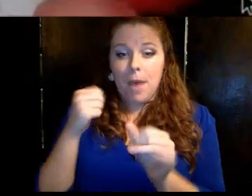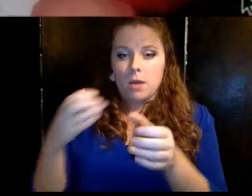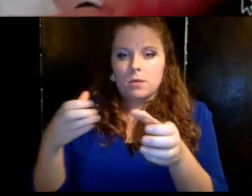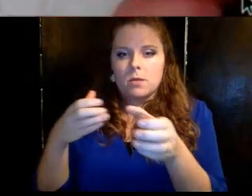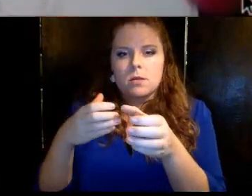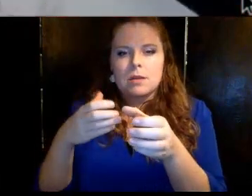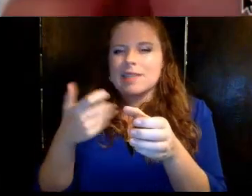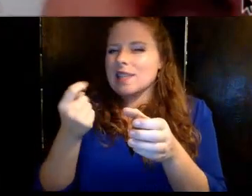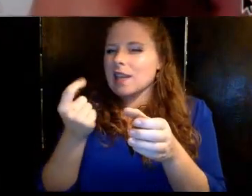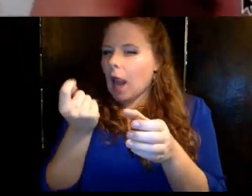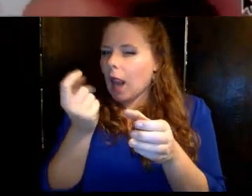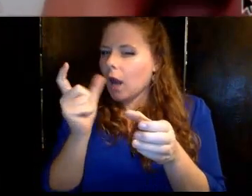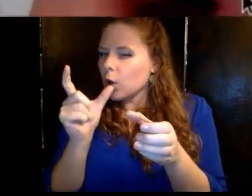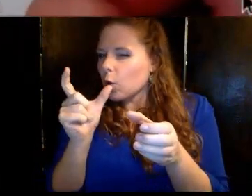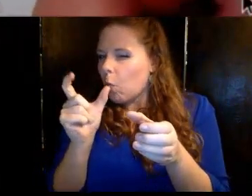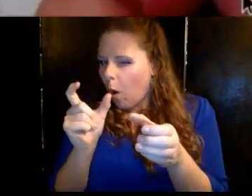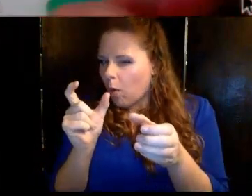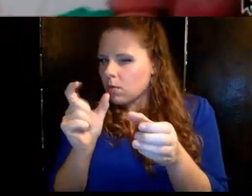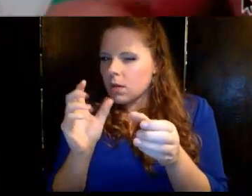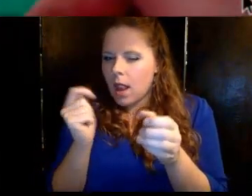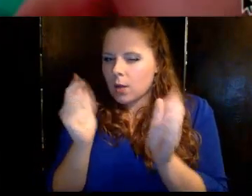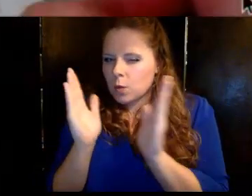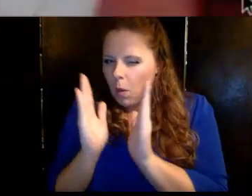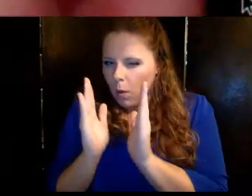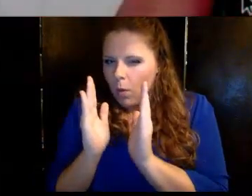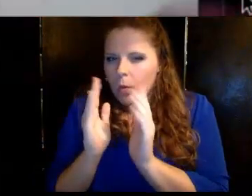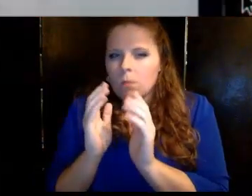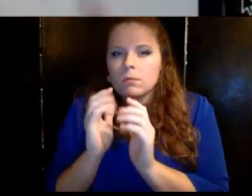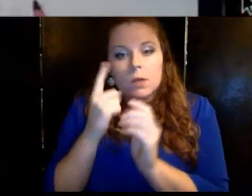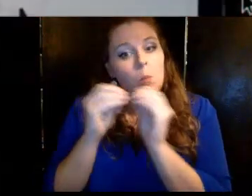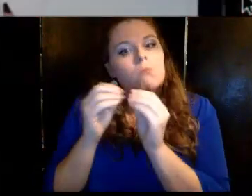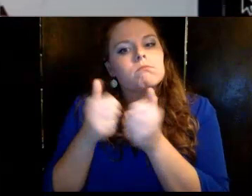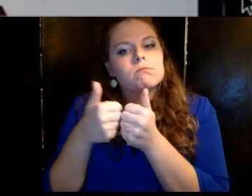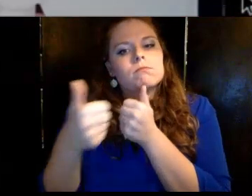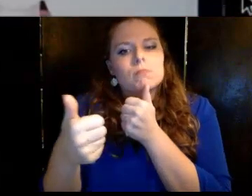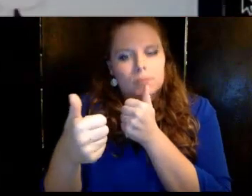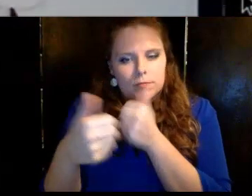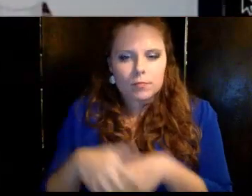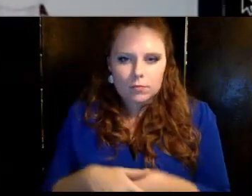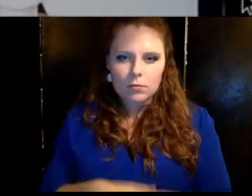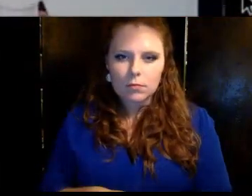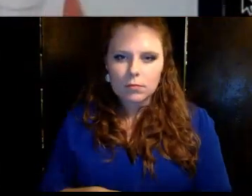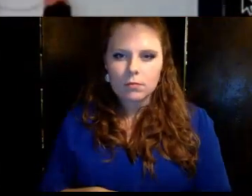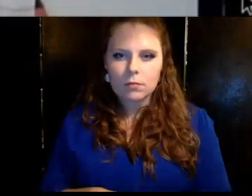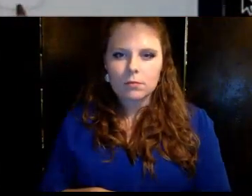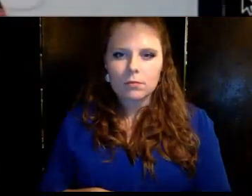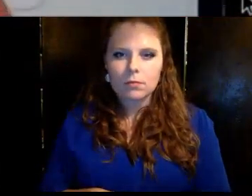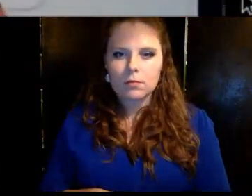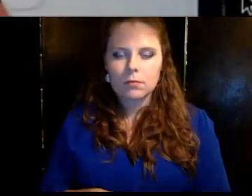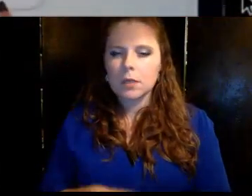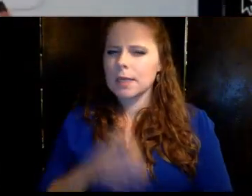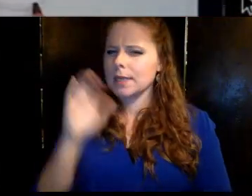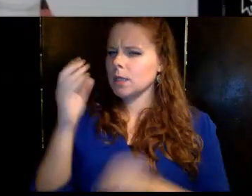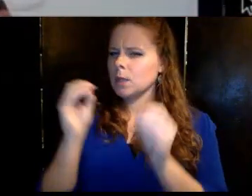is smaller. It looks smaller because it's farther away. Okay, so this cup, it